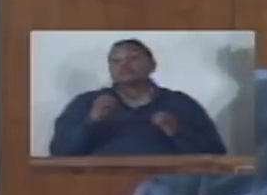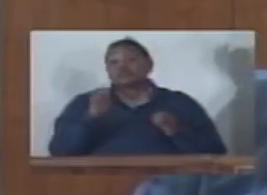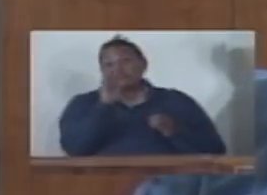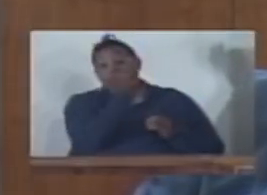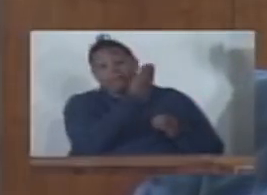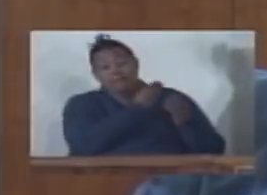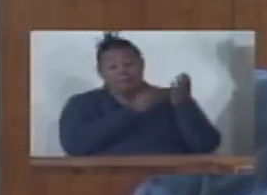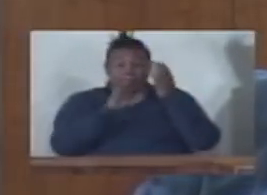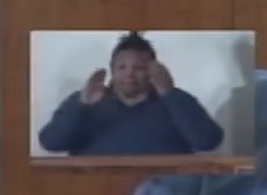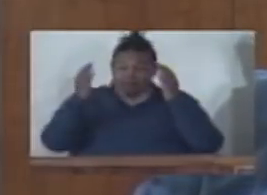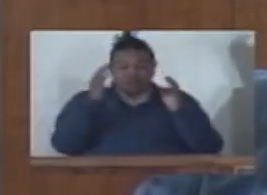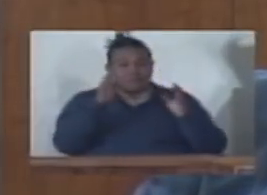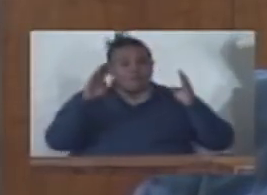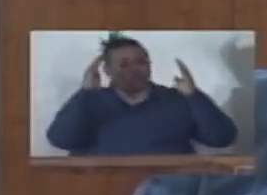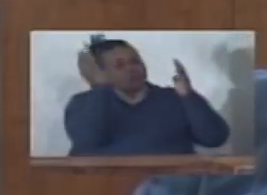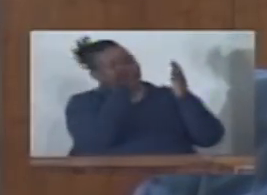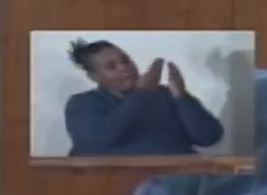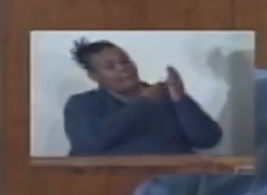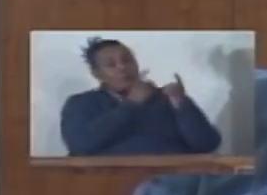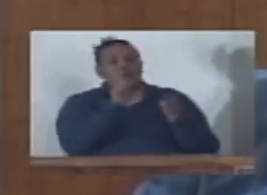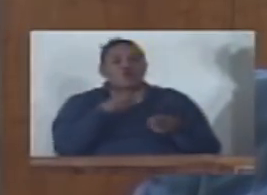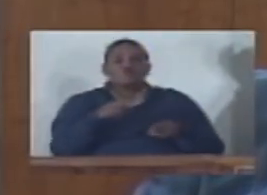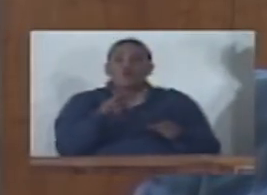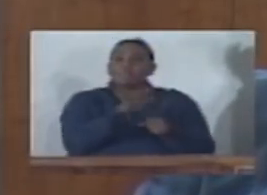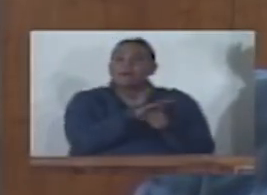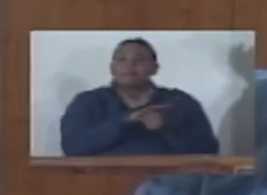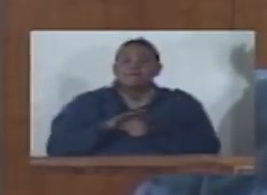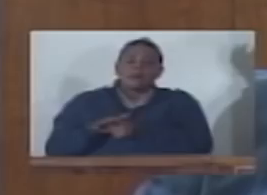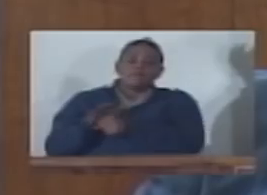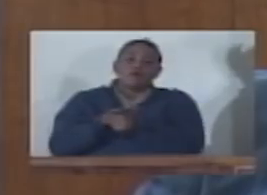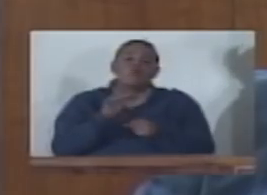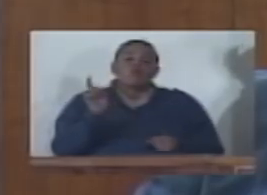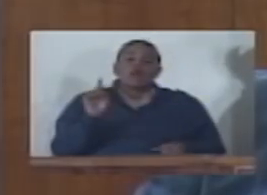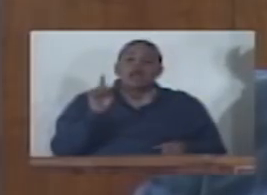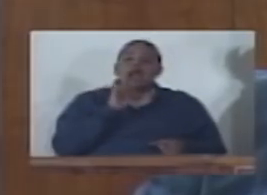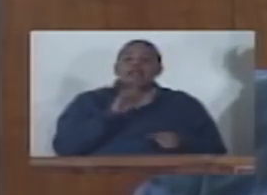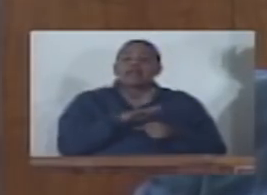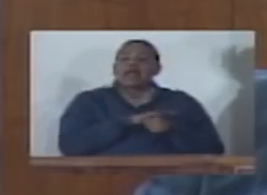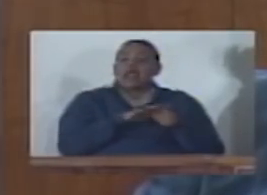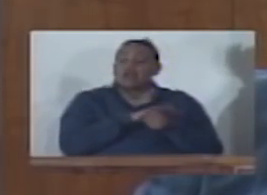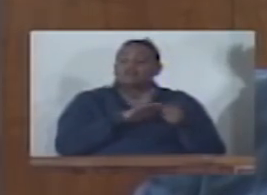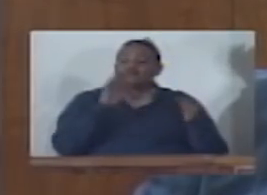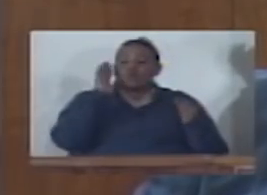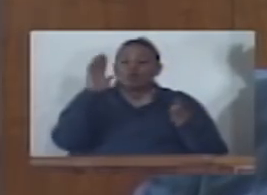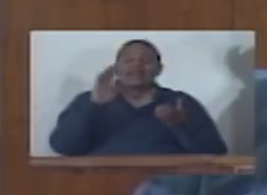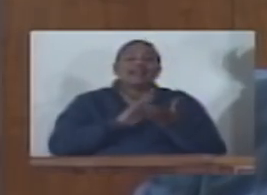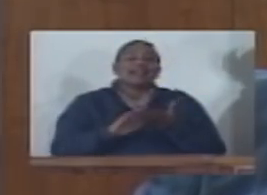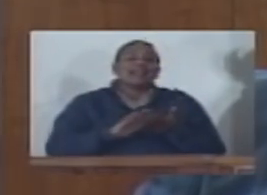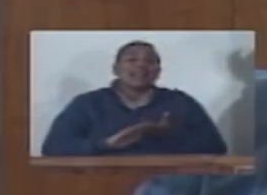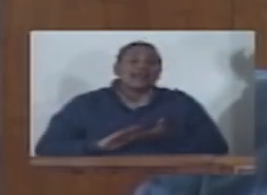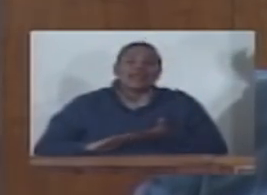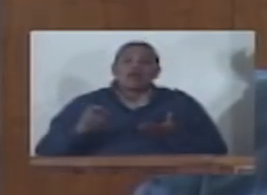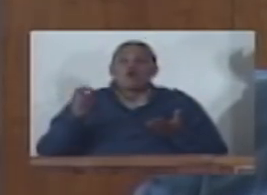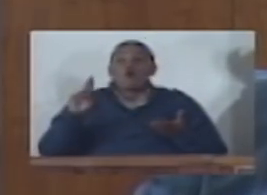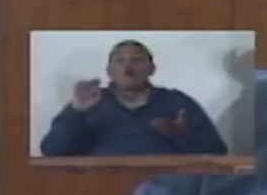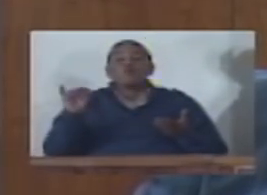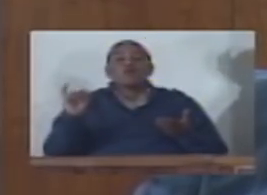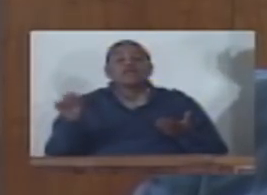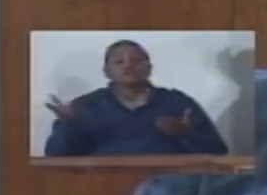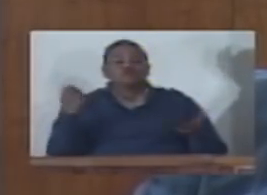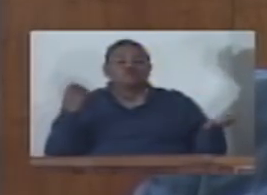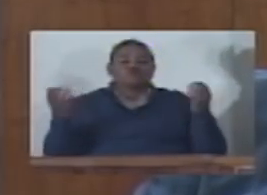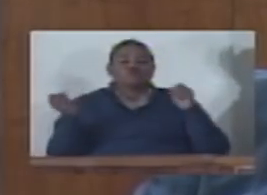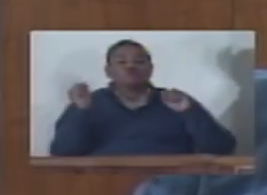the roads that can be patched, and the areas that will be cleaned or bulky waste